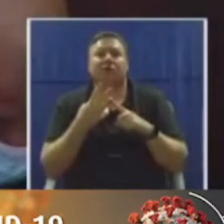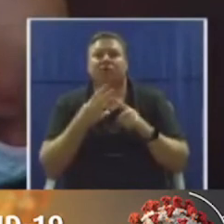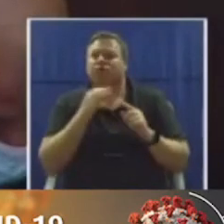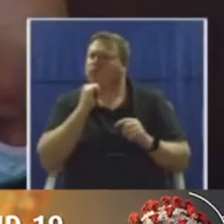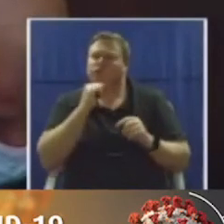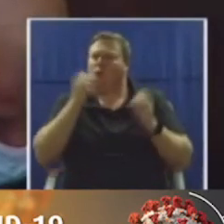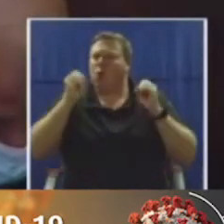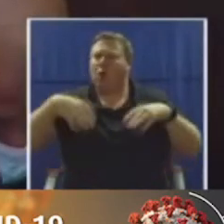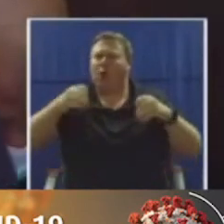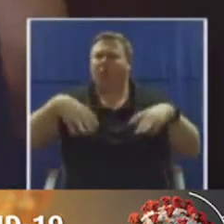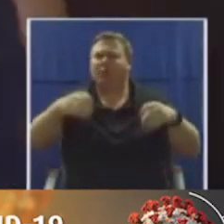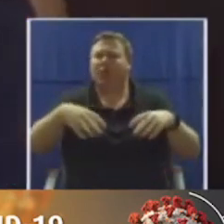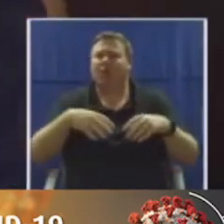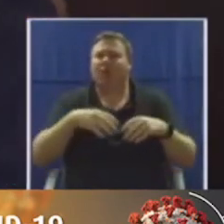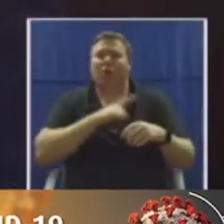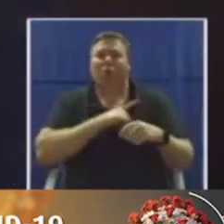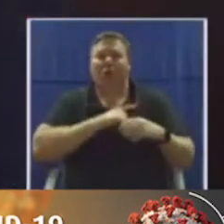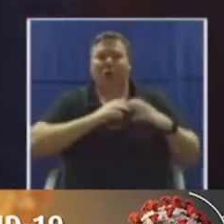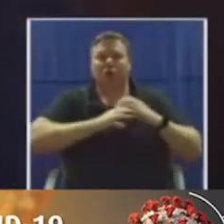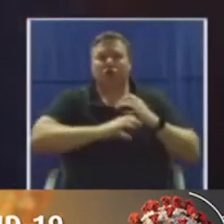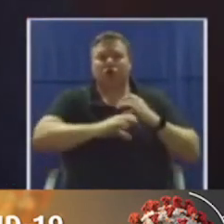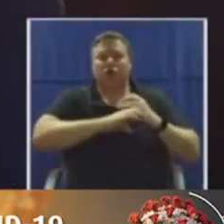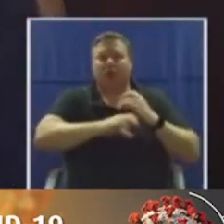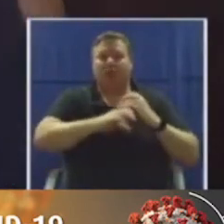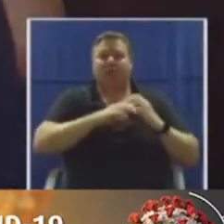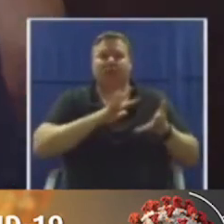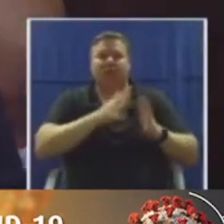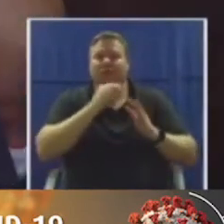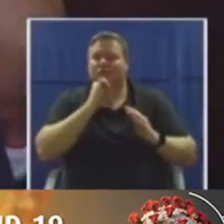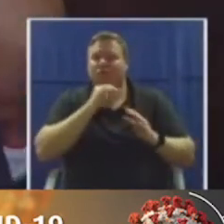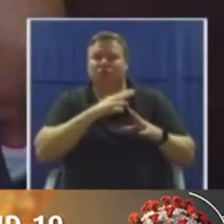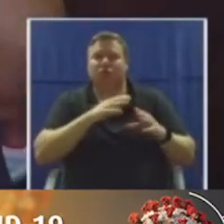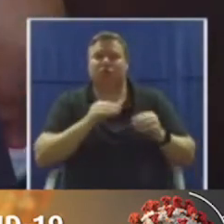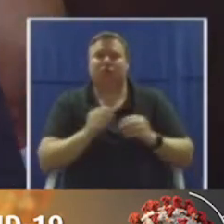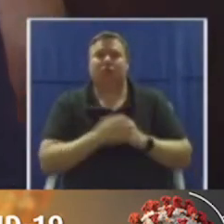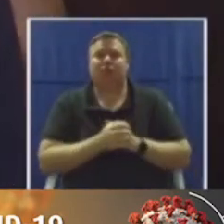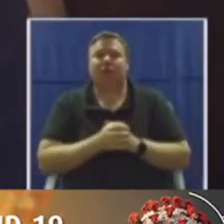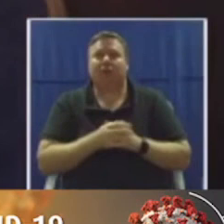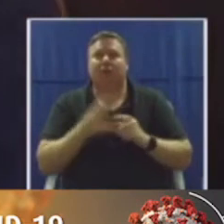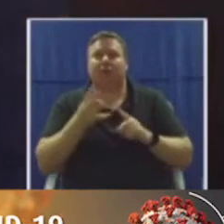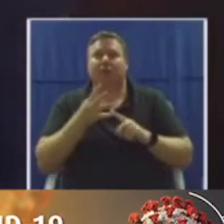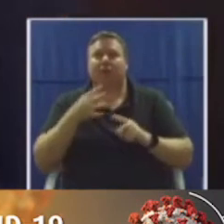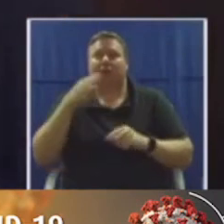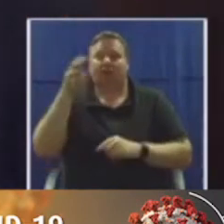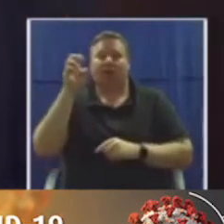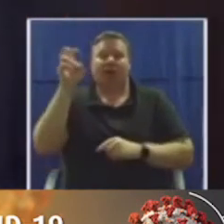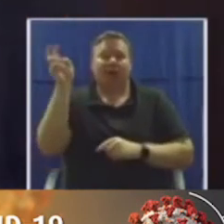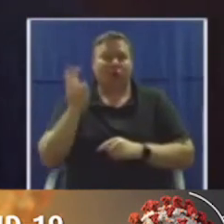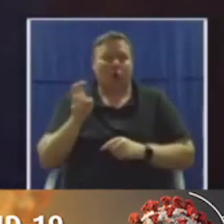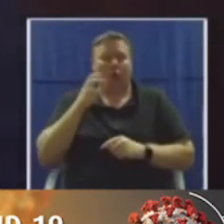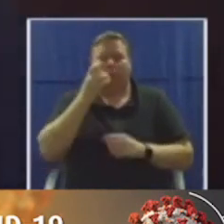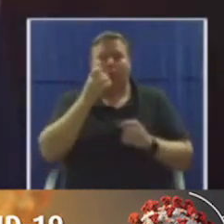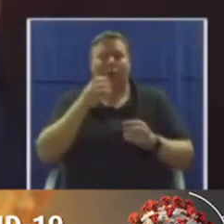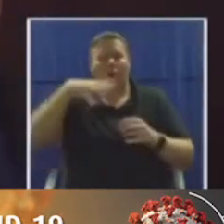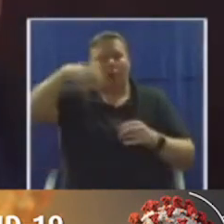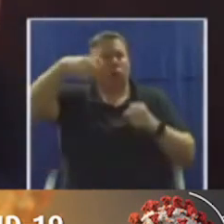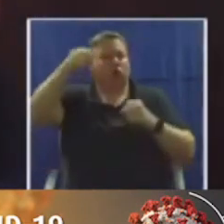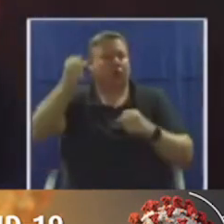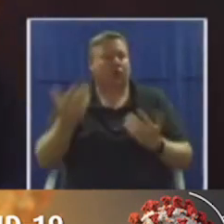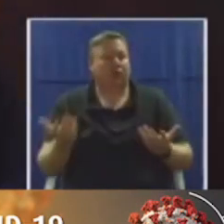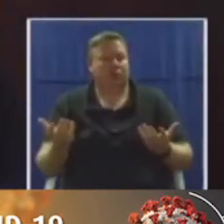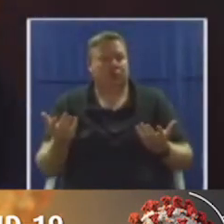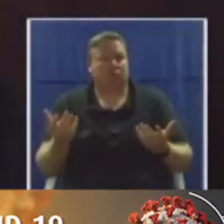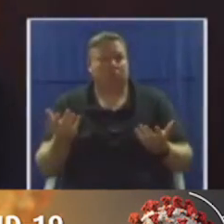littering to prevent train damage, a bit late, an Eskom load shedding notice, but there was